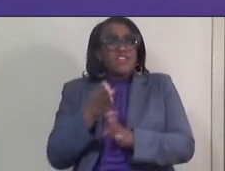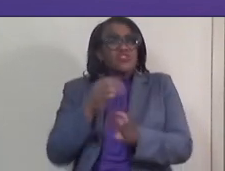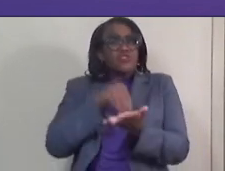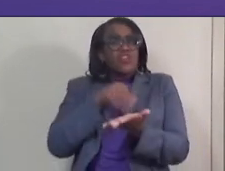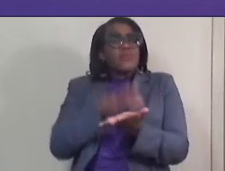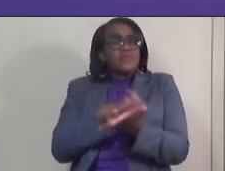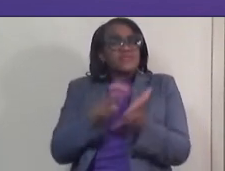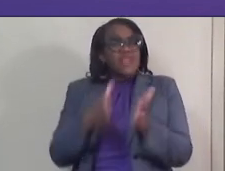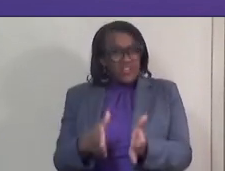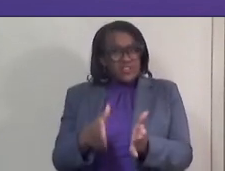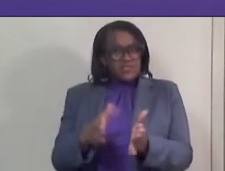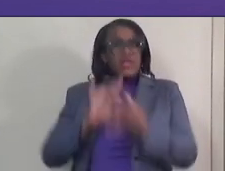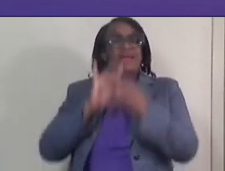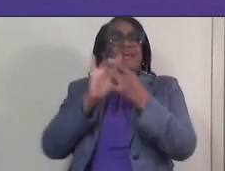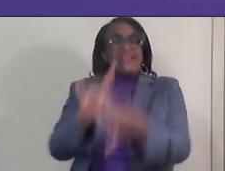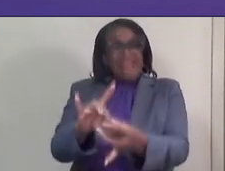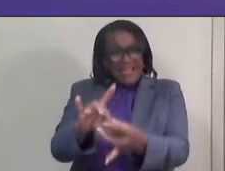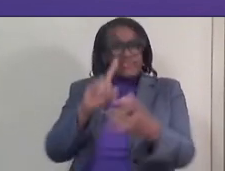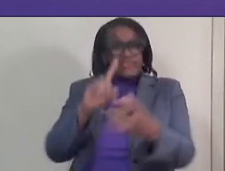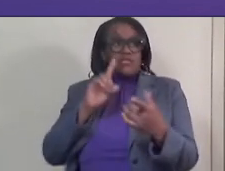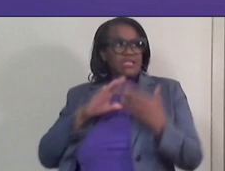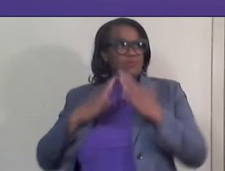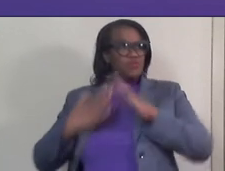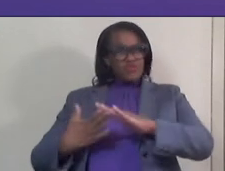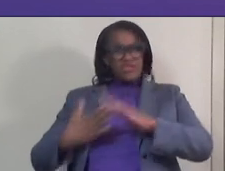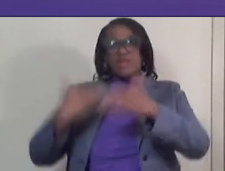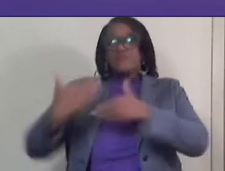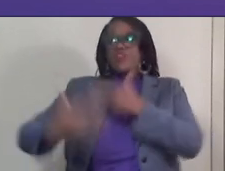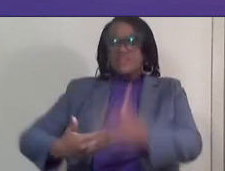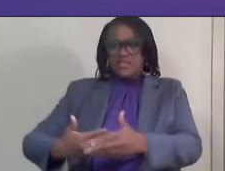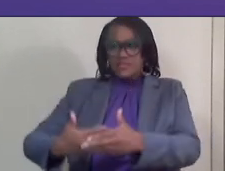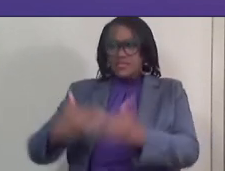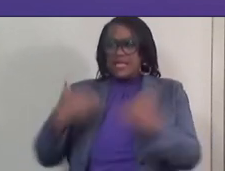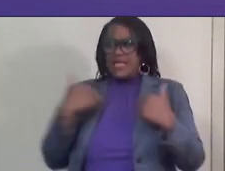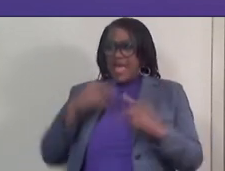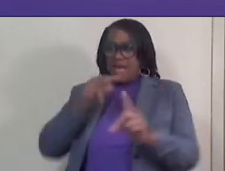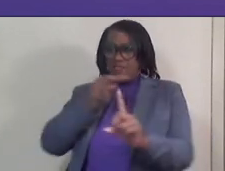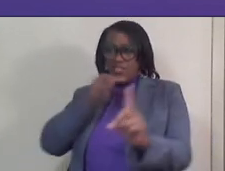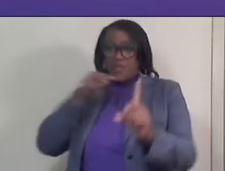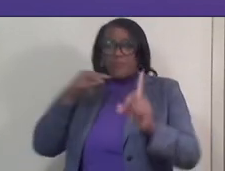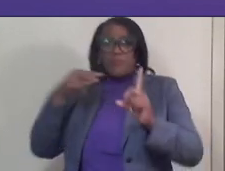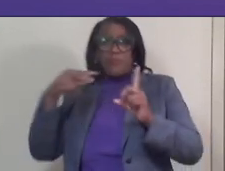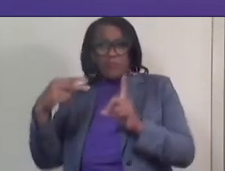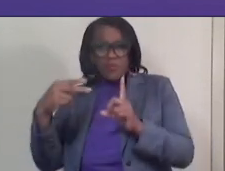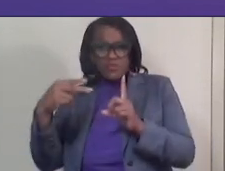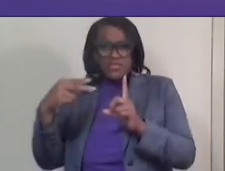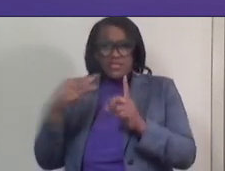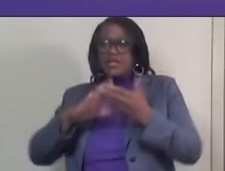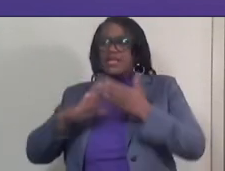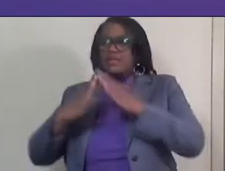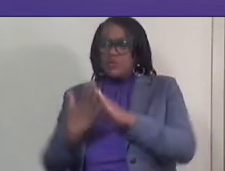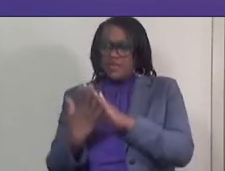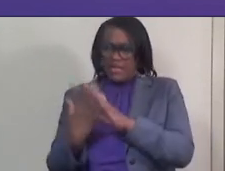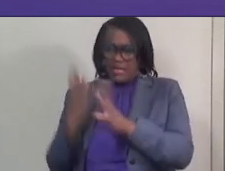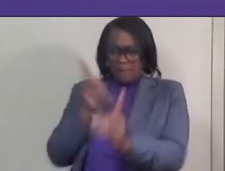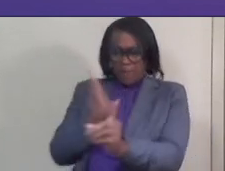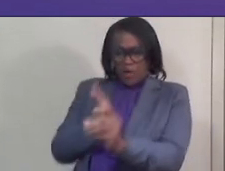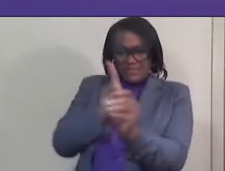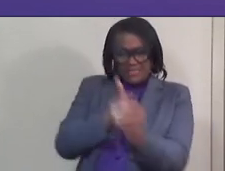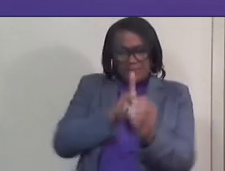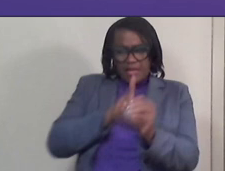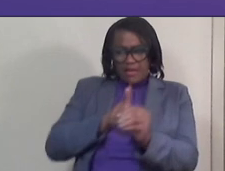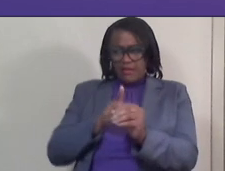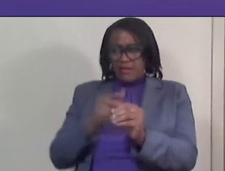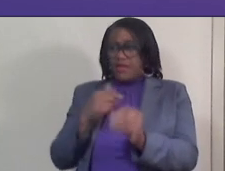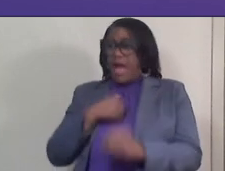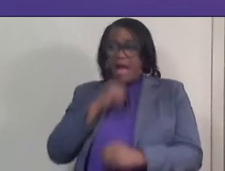into community processes, that we come from the perspective of participating in the community, right? I'm not a member, for